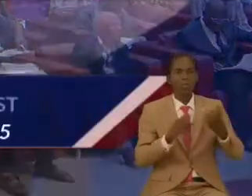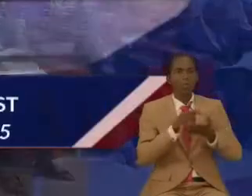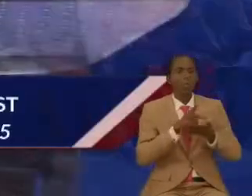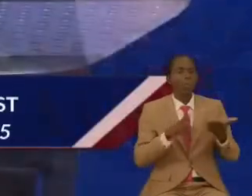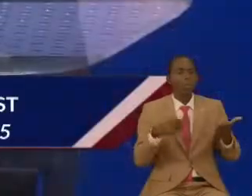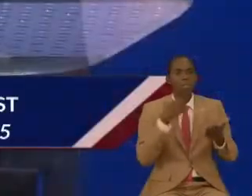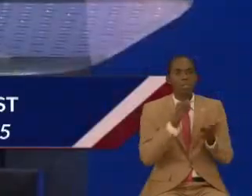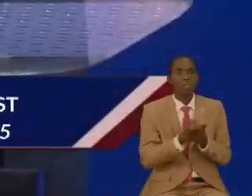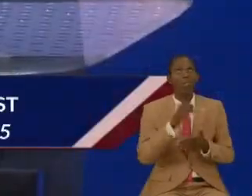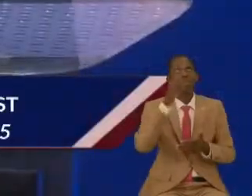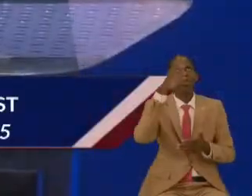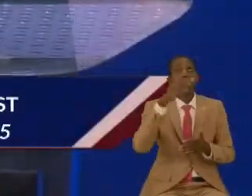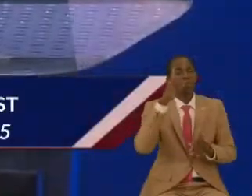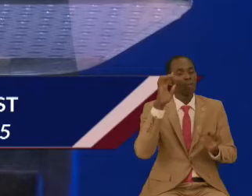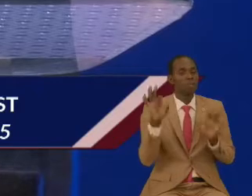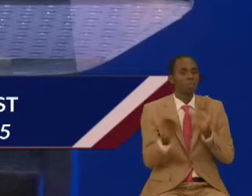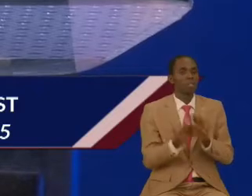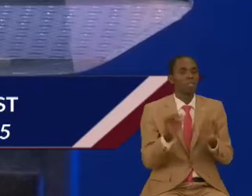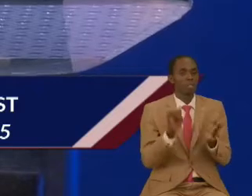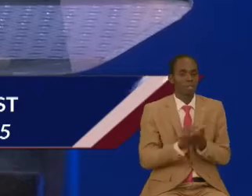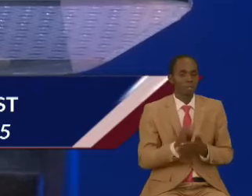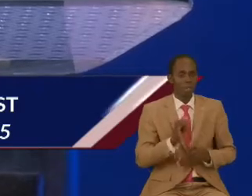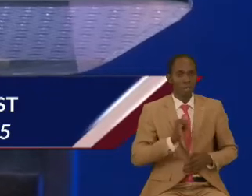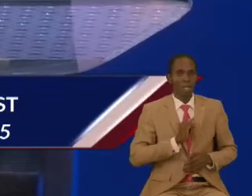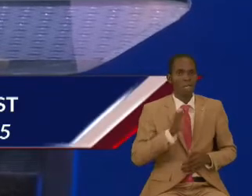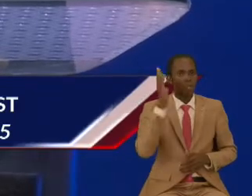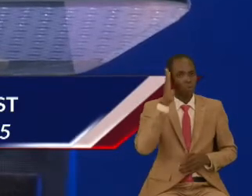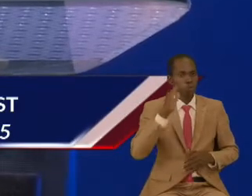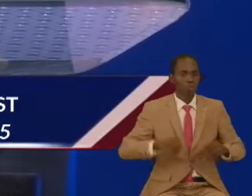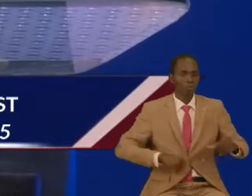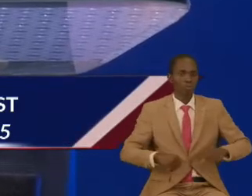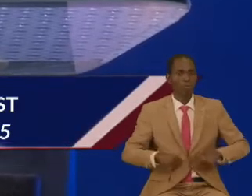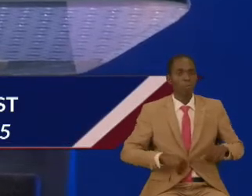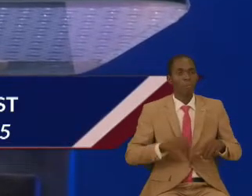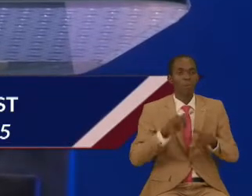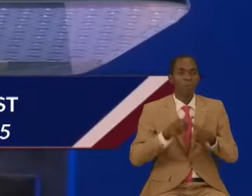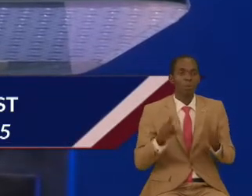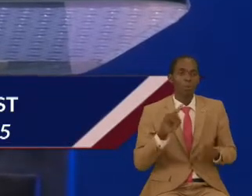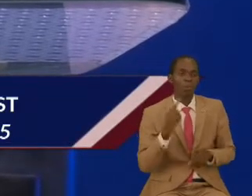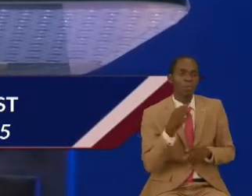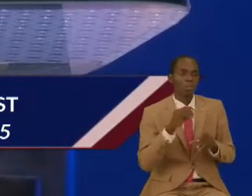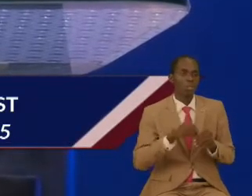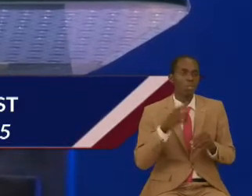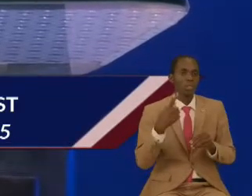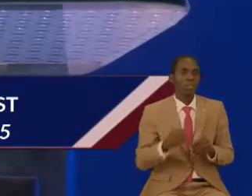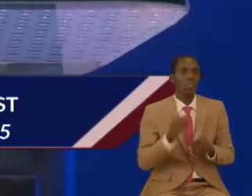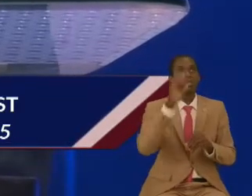God forbid that I should glory save in the cross of our